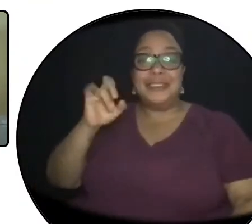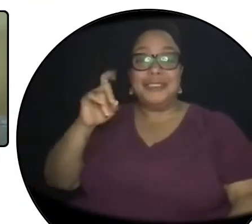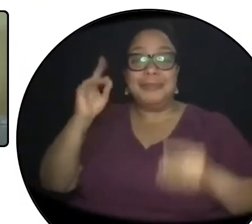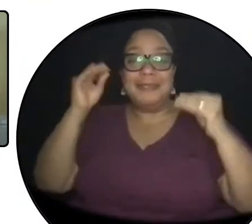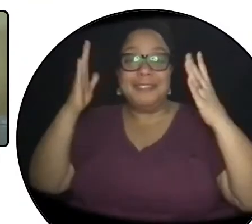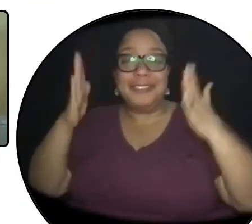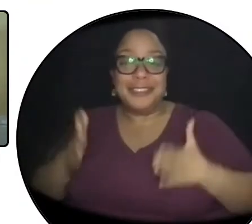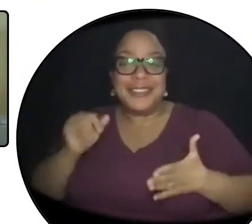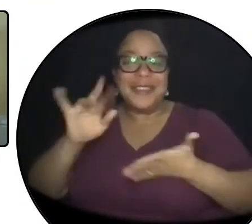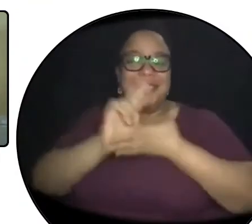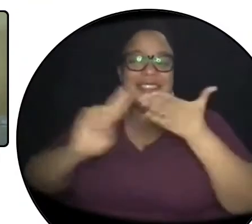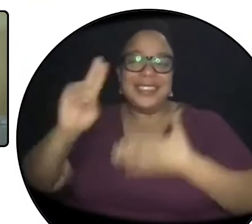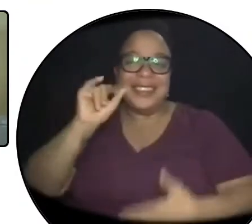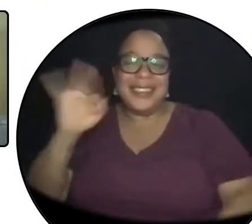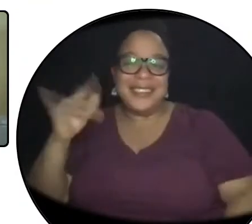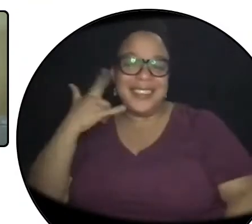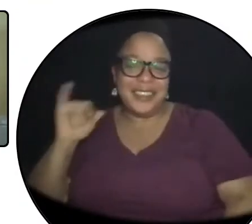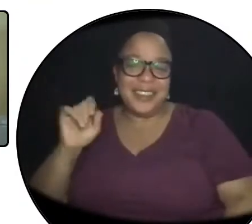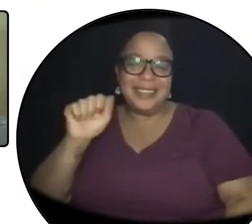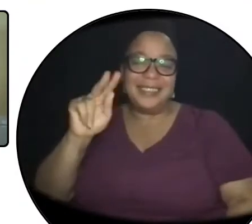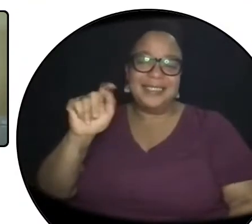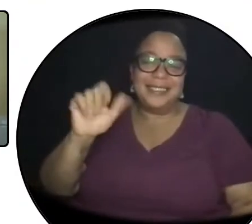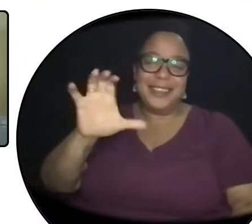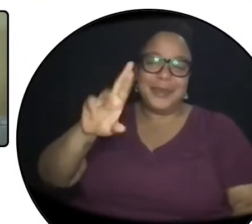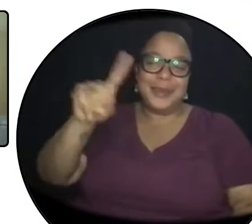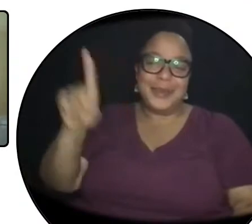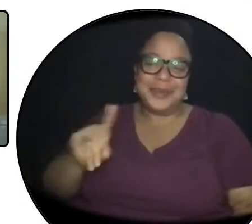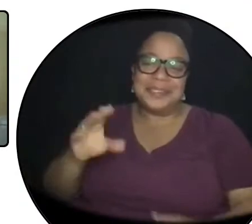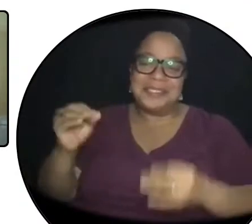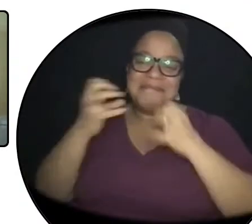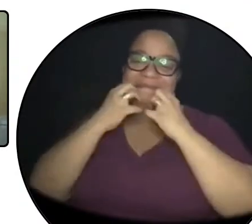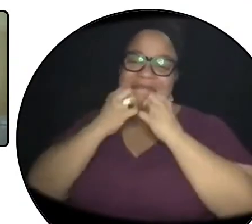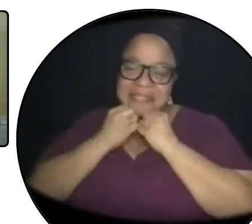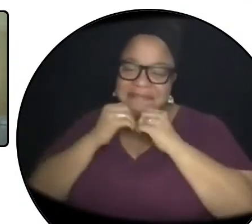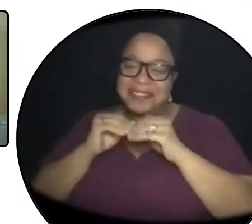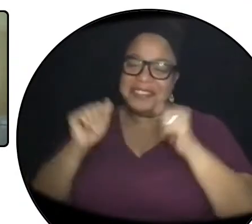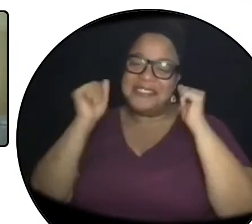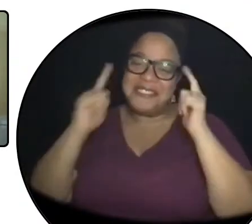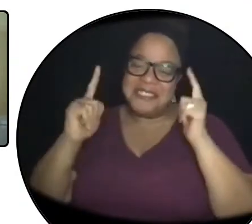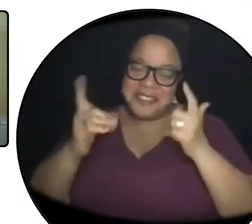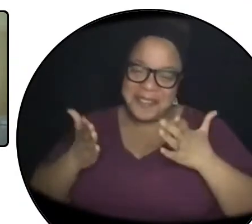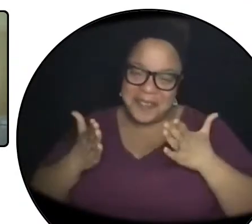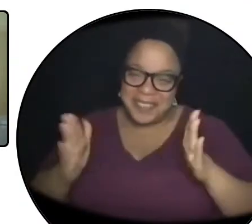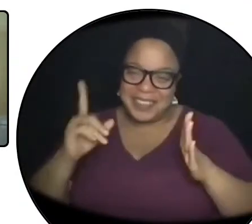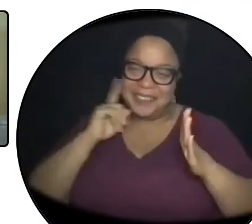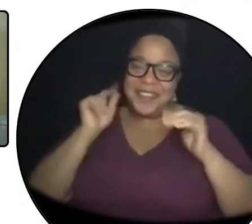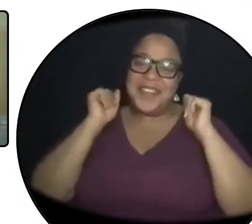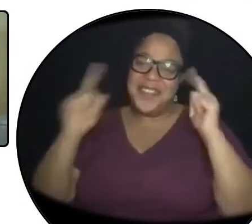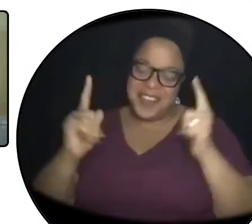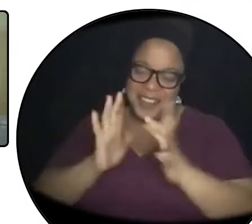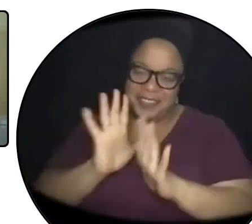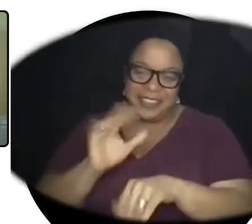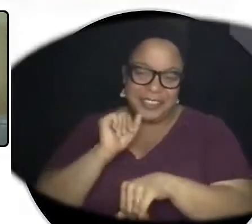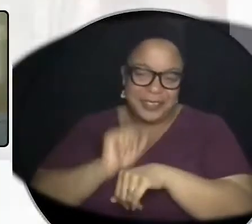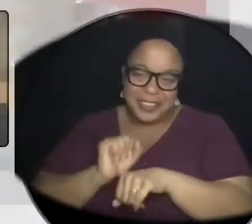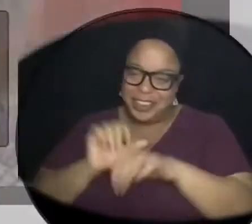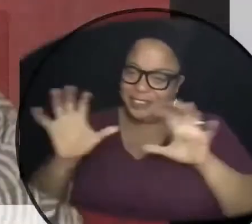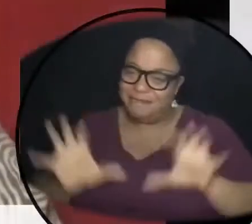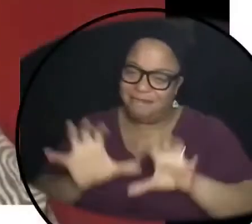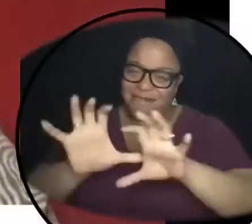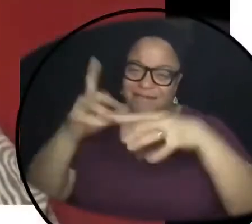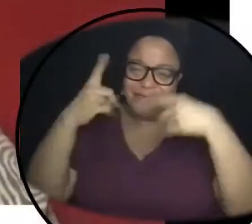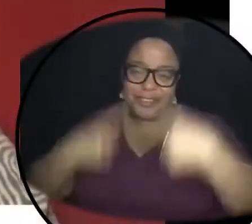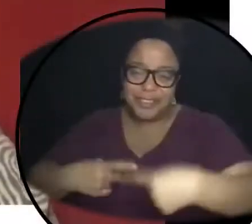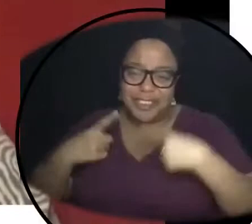Hi, everyone. It's really great to be here in conversation with all of you. I'm really honored. I can't begin to say